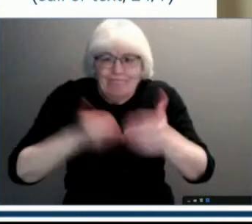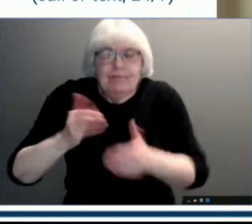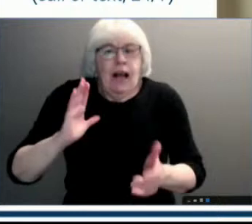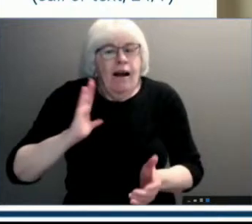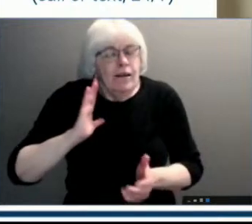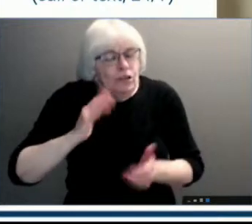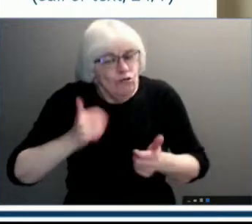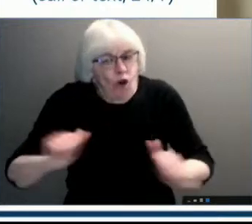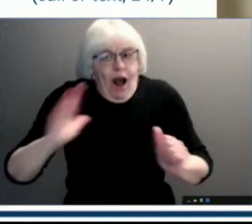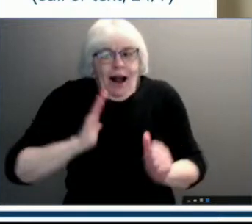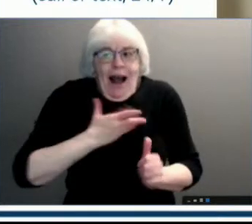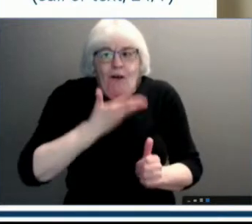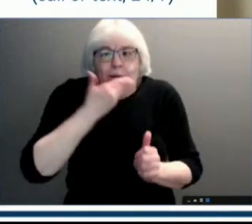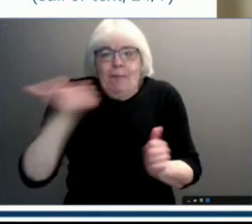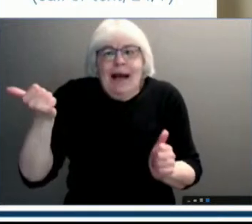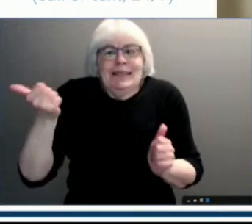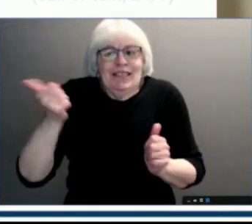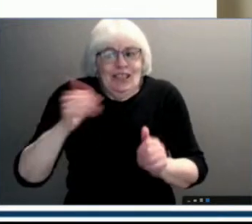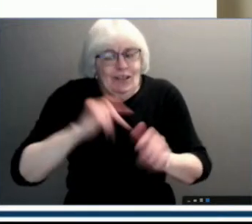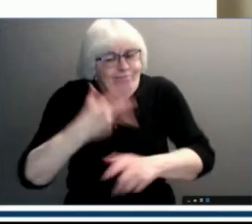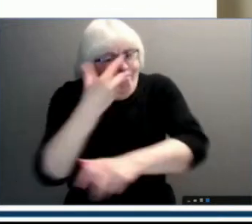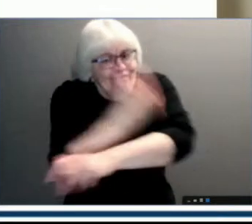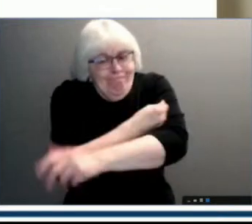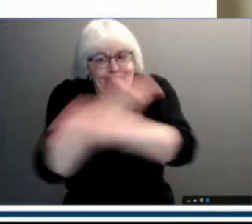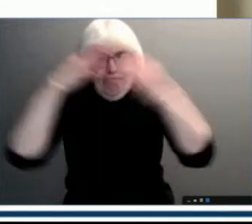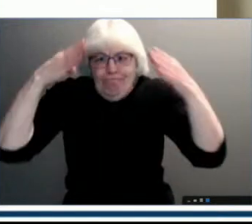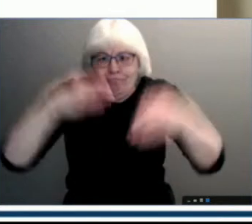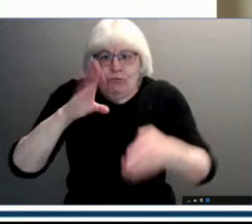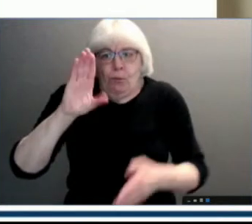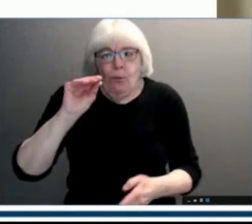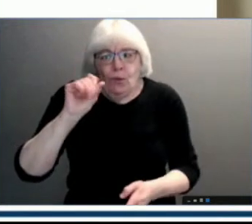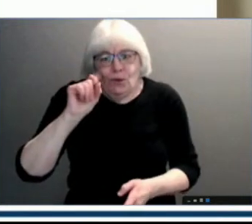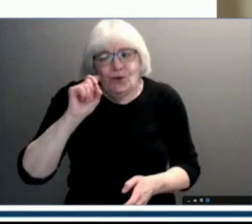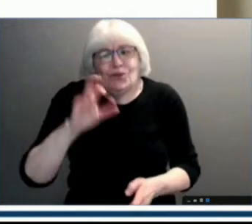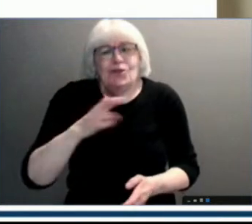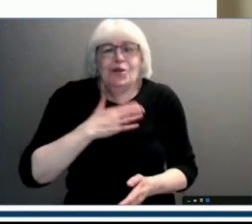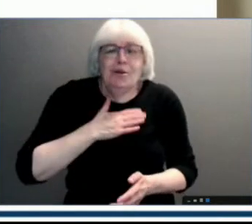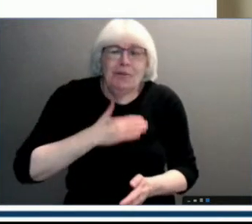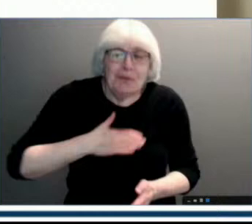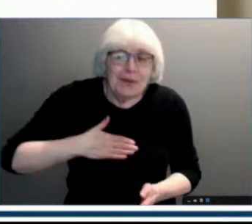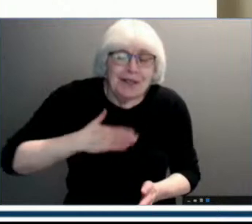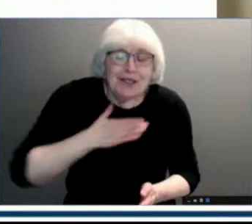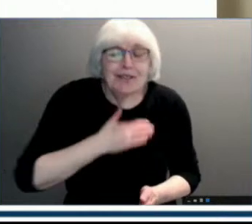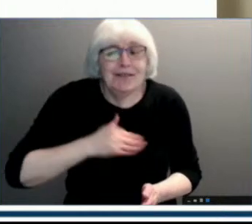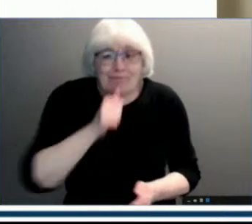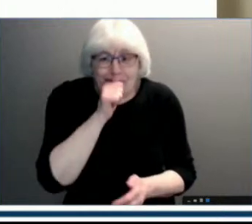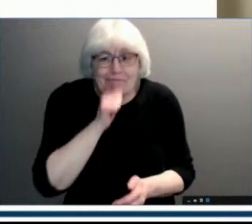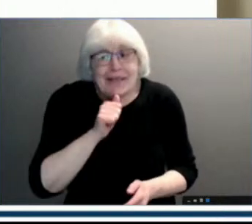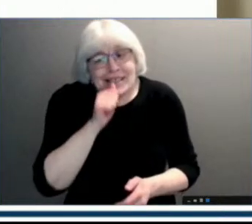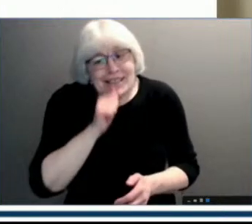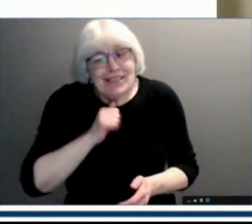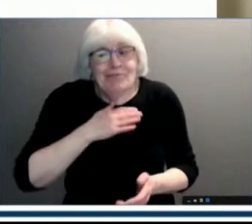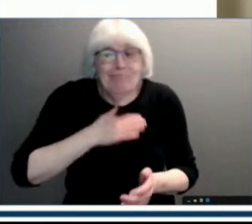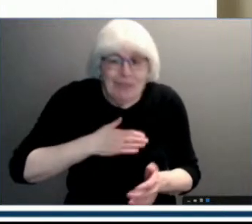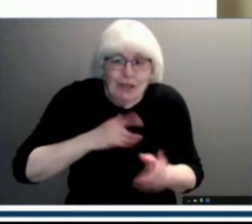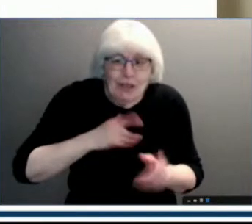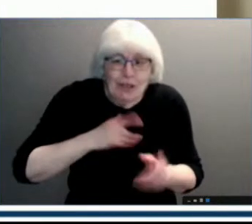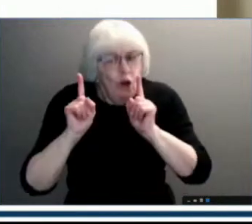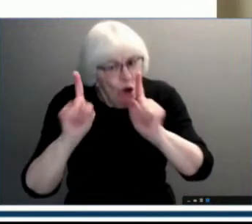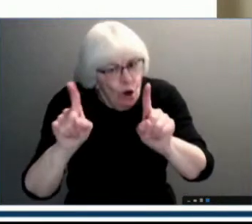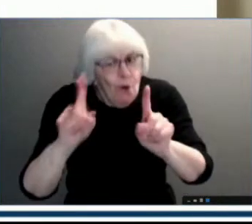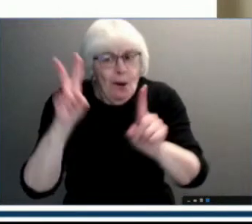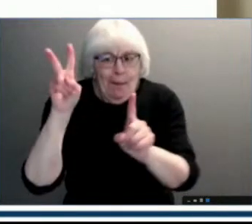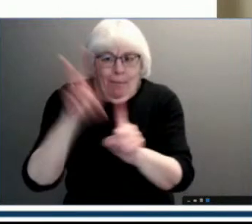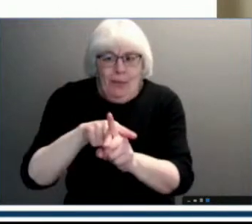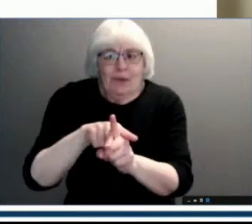But please have patience. Keep checking back and book your appointment to get that extra layer of protection. These boosters are